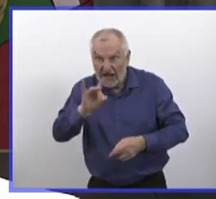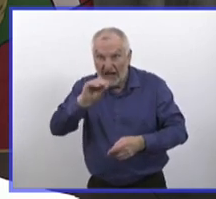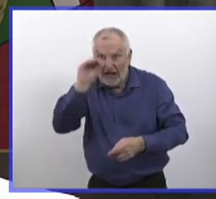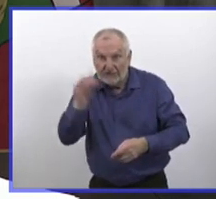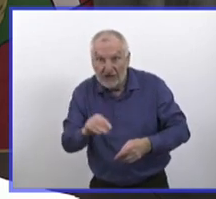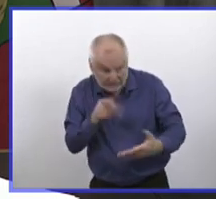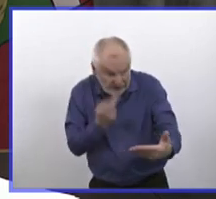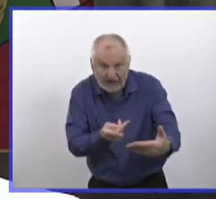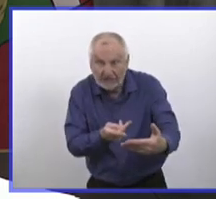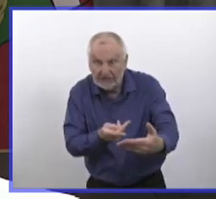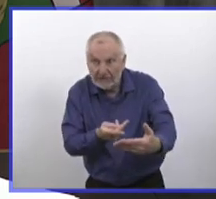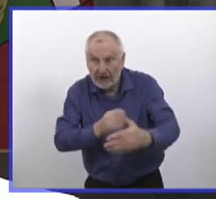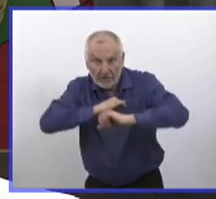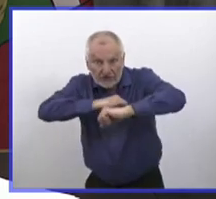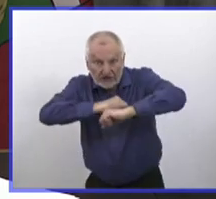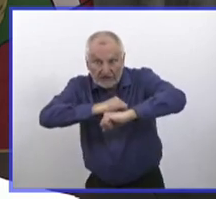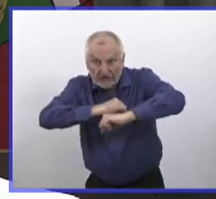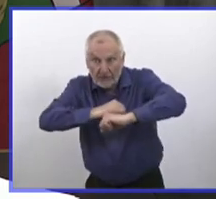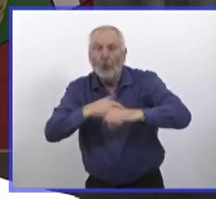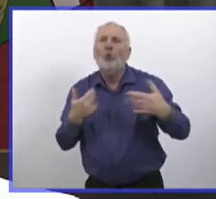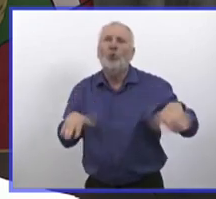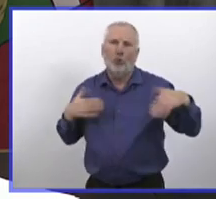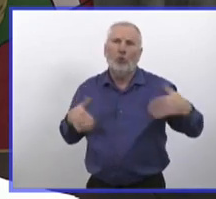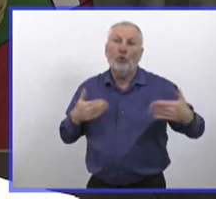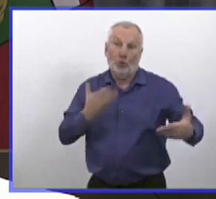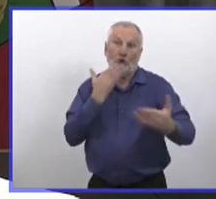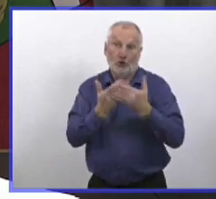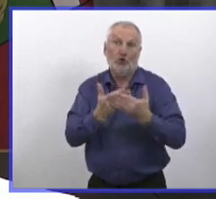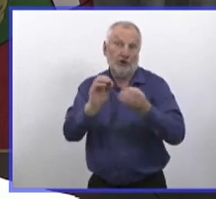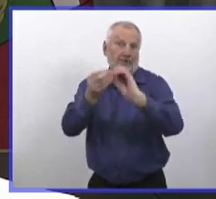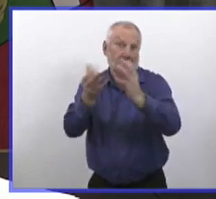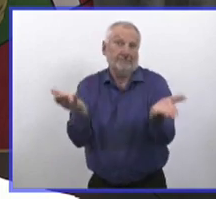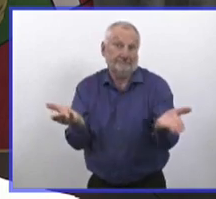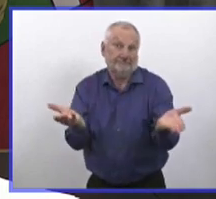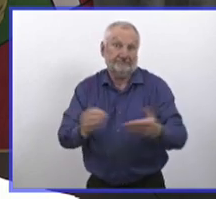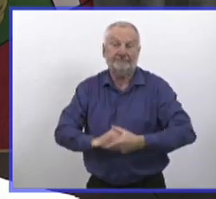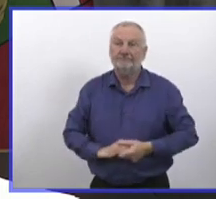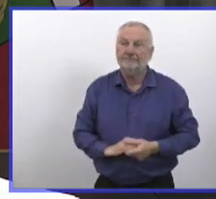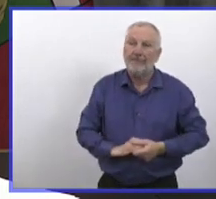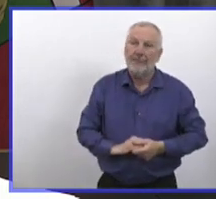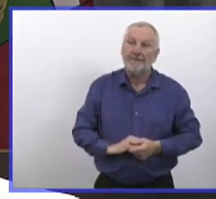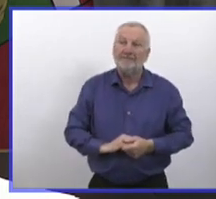dose truly was, and that effectiveness remained throughout the study